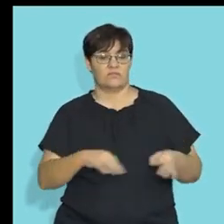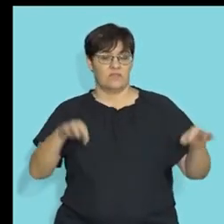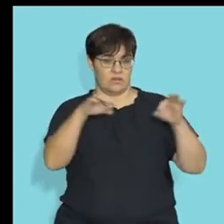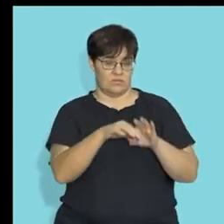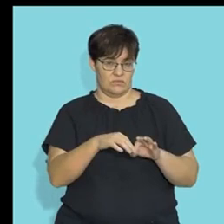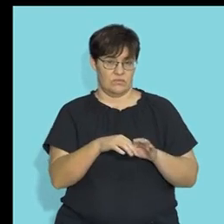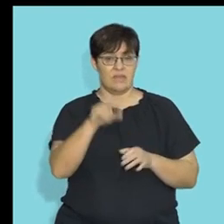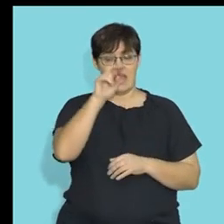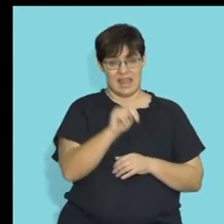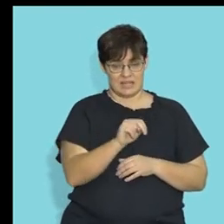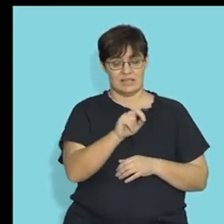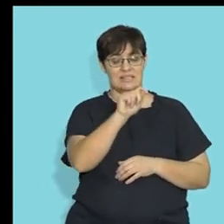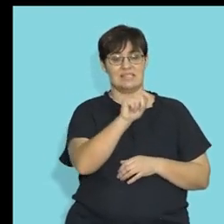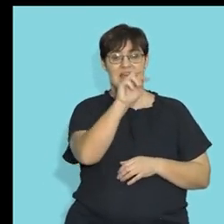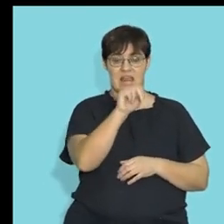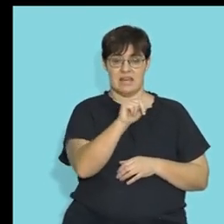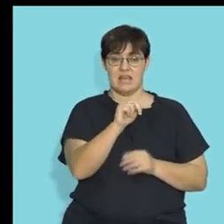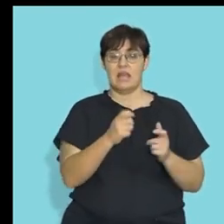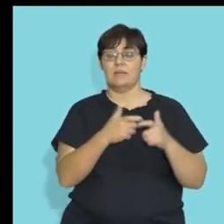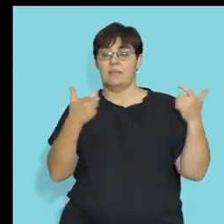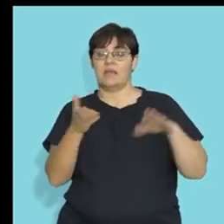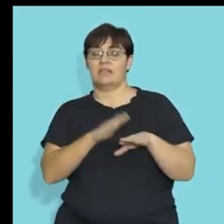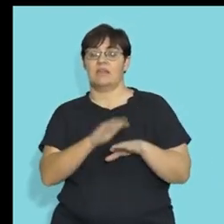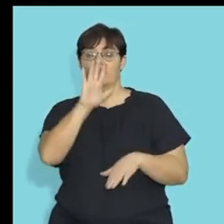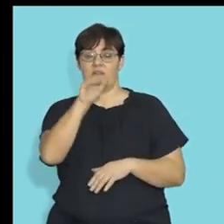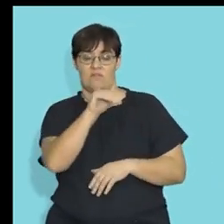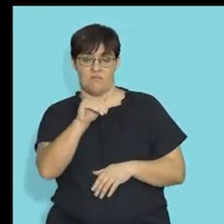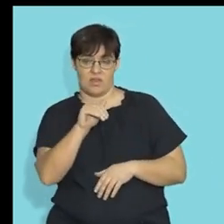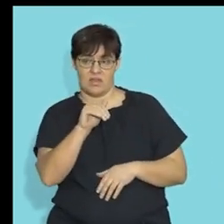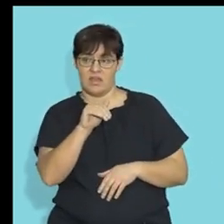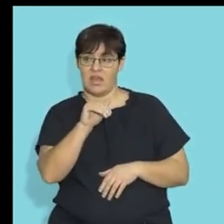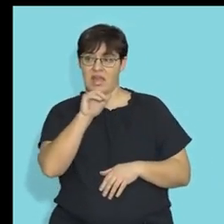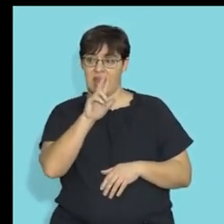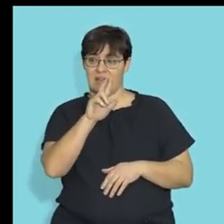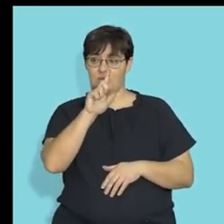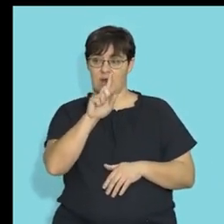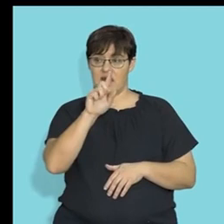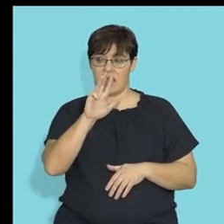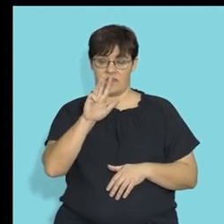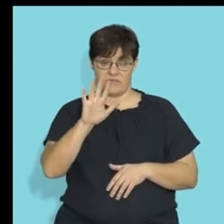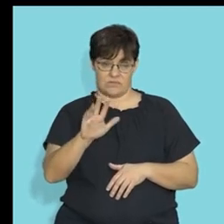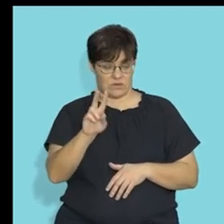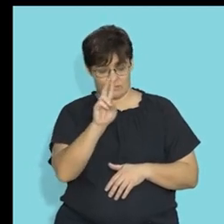largest value of n for which Tn is greater than 5 over